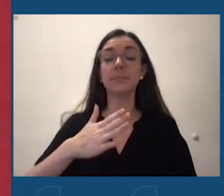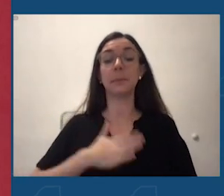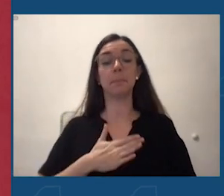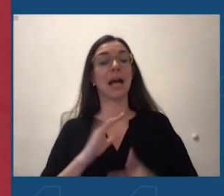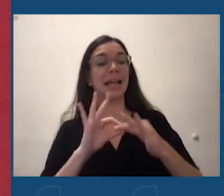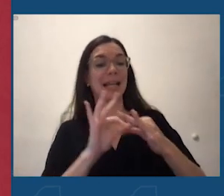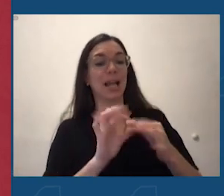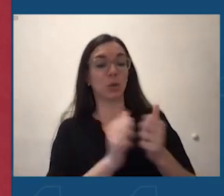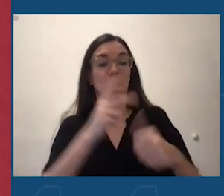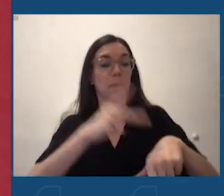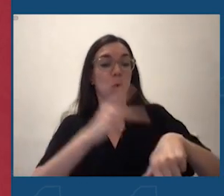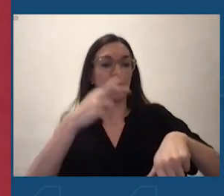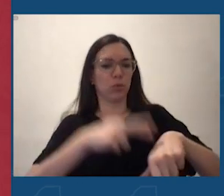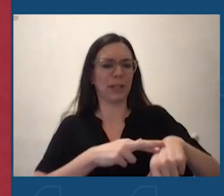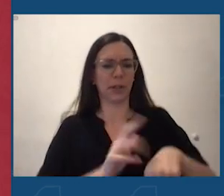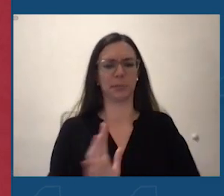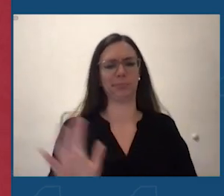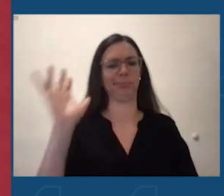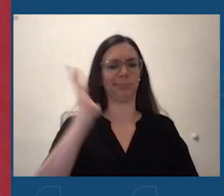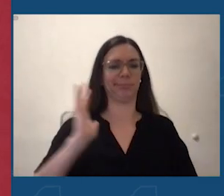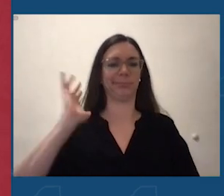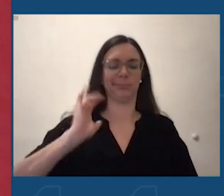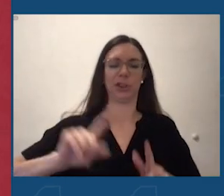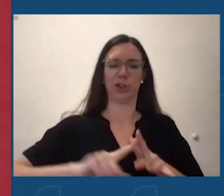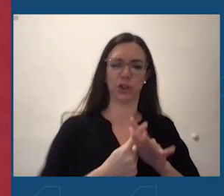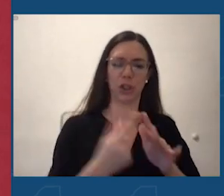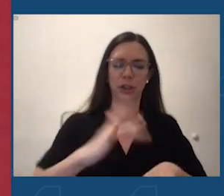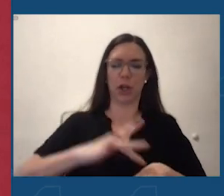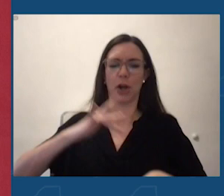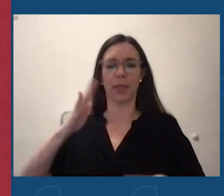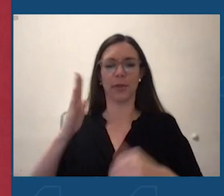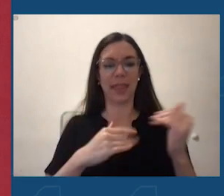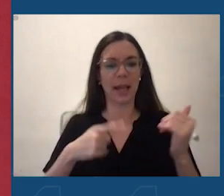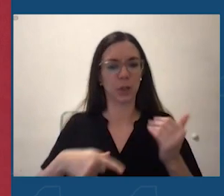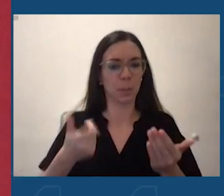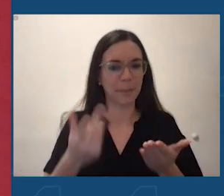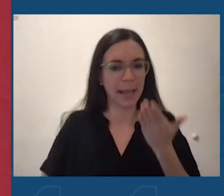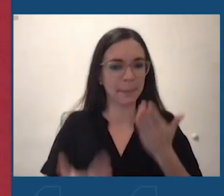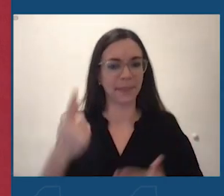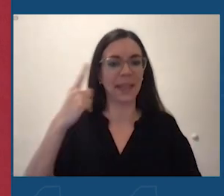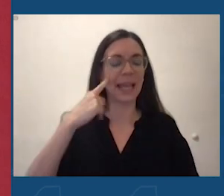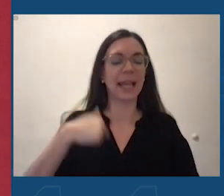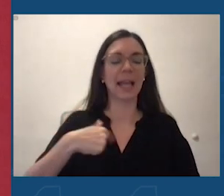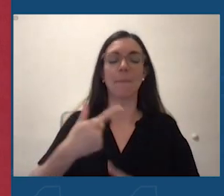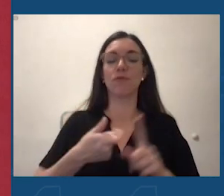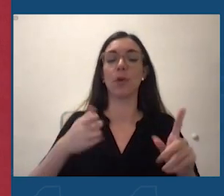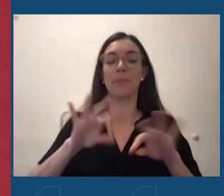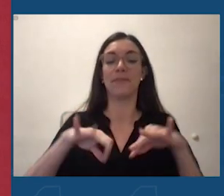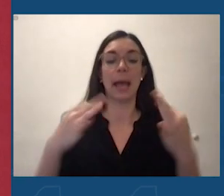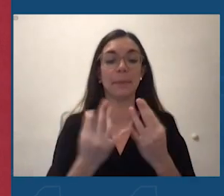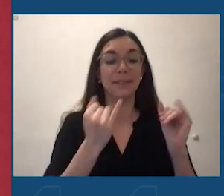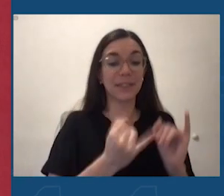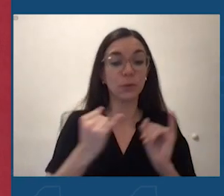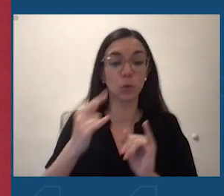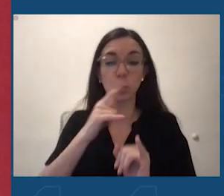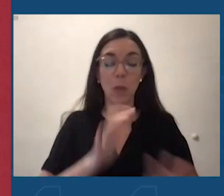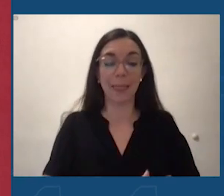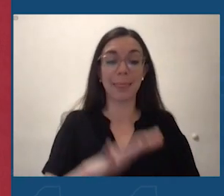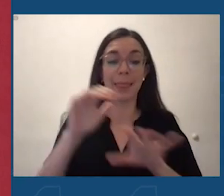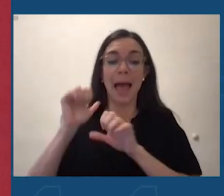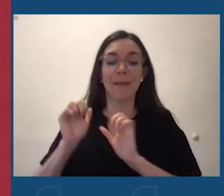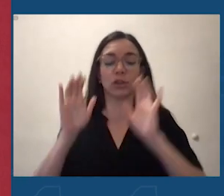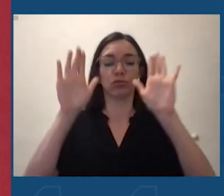Rico goes back further than most of you would think, because I come from a family of individuals who left great poverty.